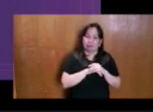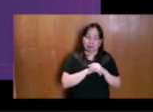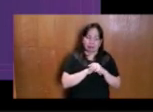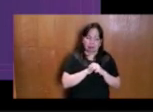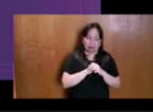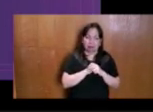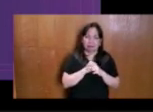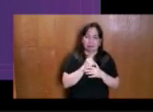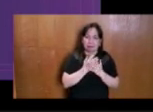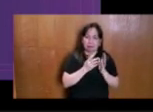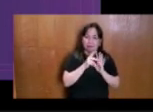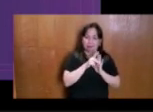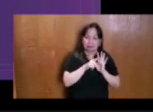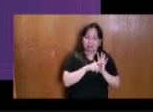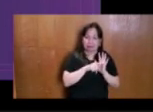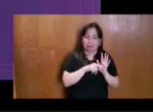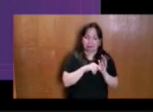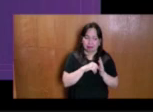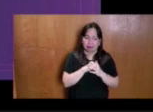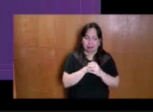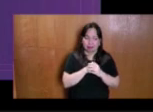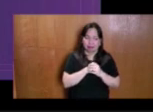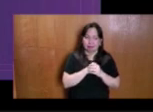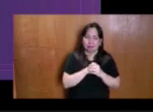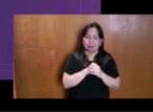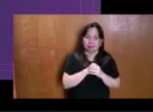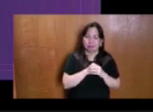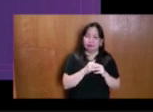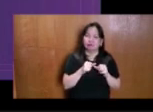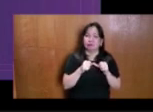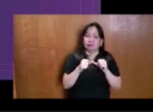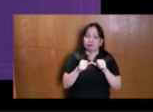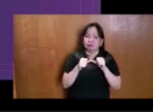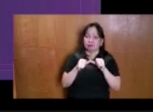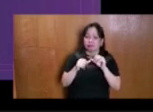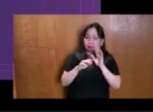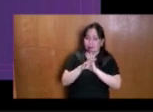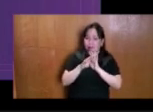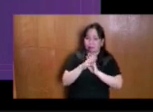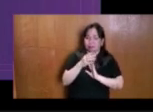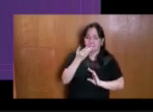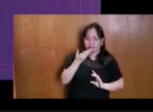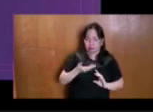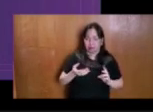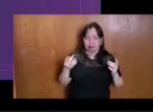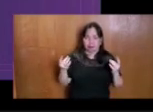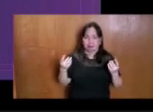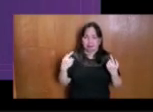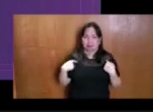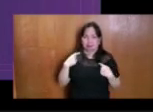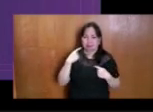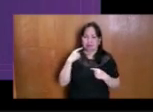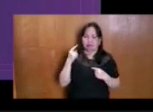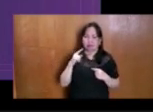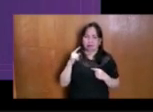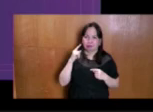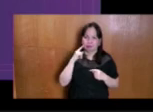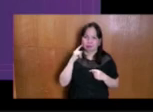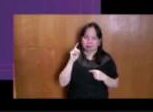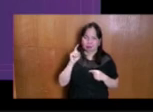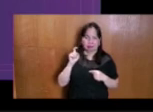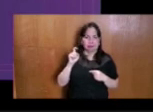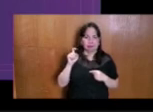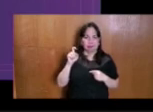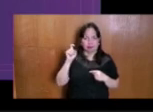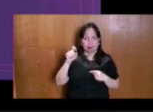the principles could be collapsed: inclusive growth, sustainable development, and well-being. And it's really what beneficence amounts to. It's